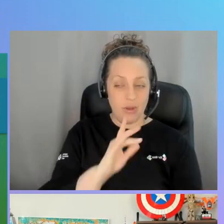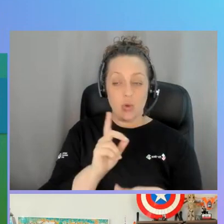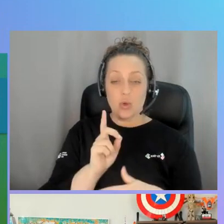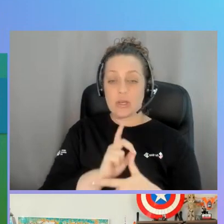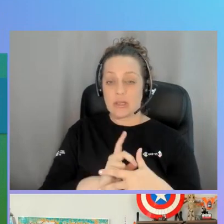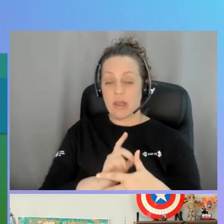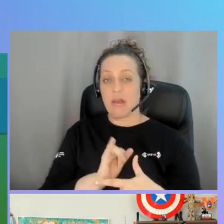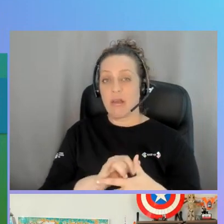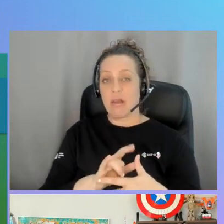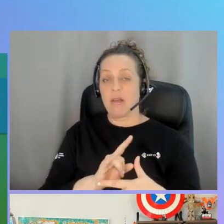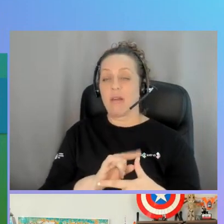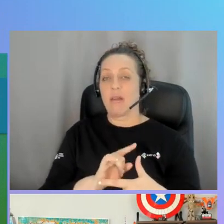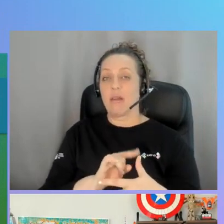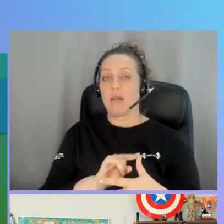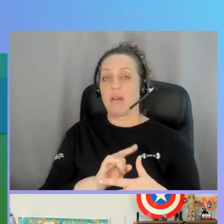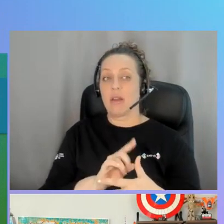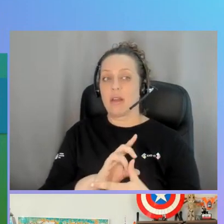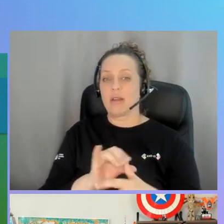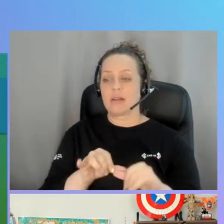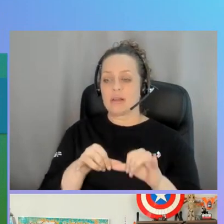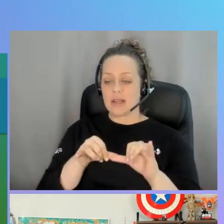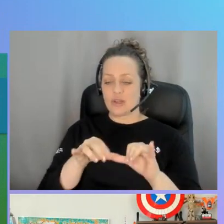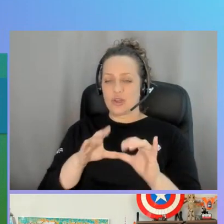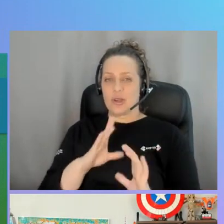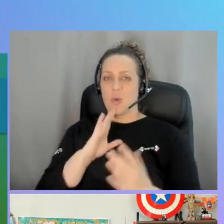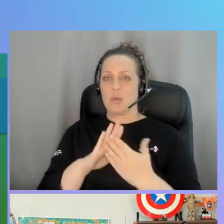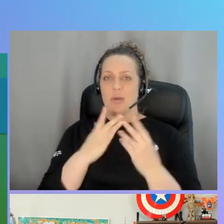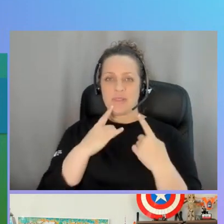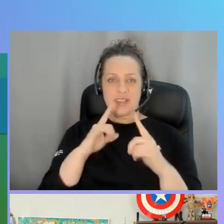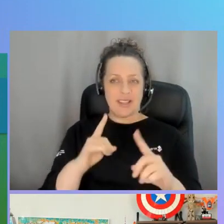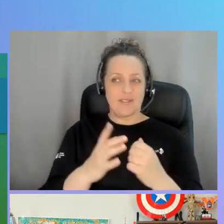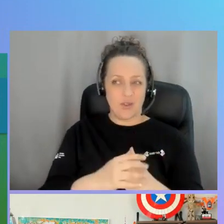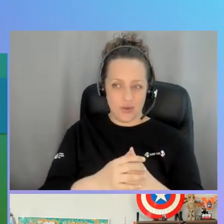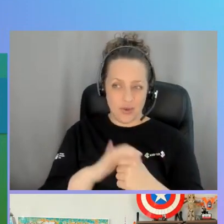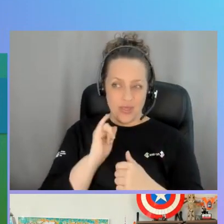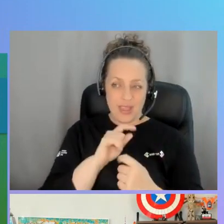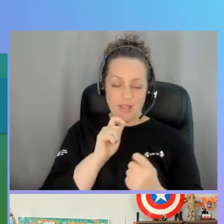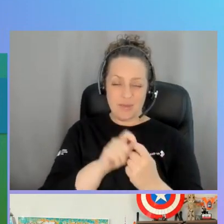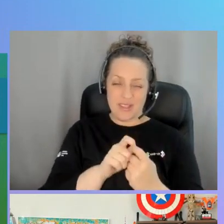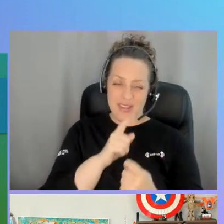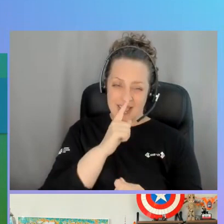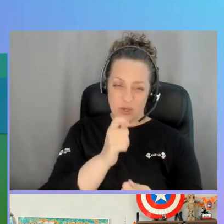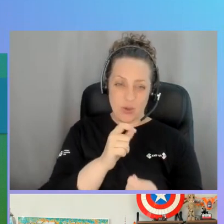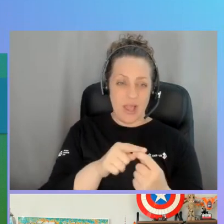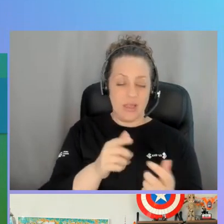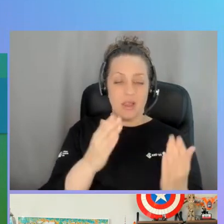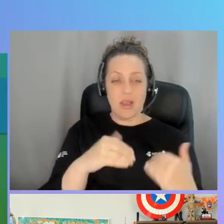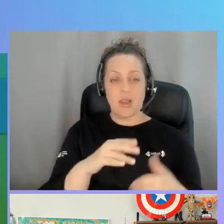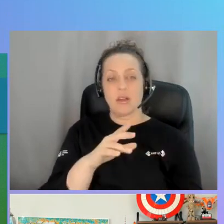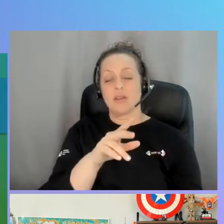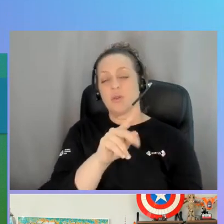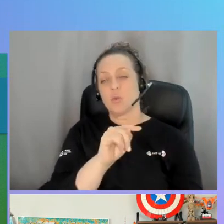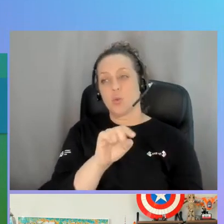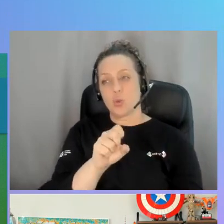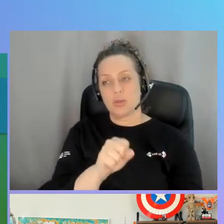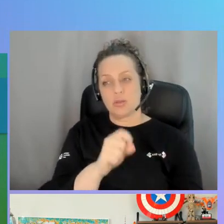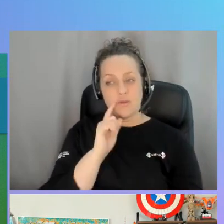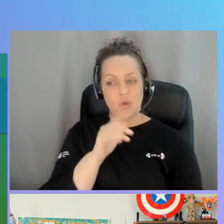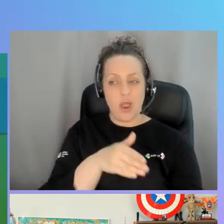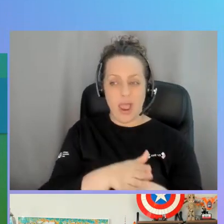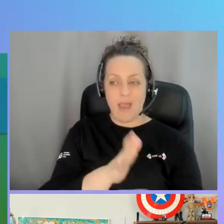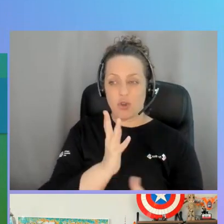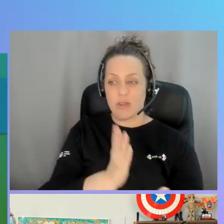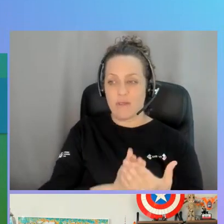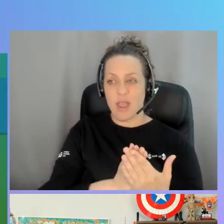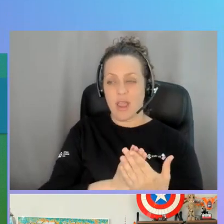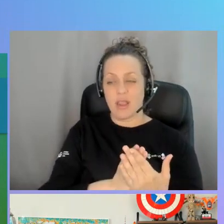the gate to be accessible, you're setting your engineers up for success. So that one's particularly interesting. And then looking at tools for kind of after the fact, your